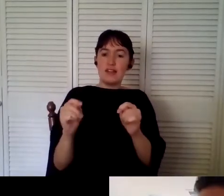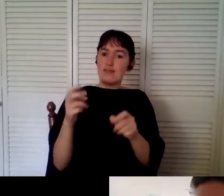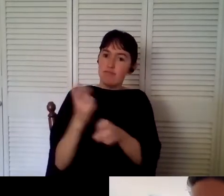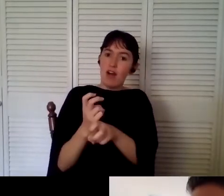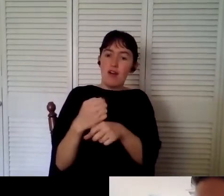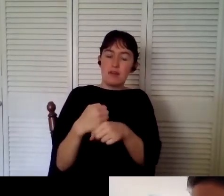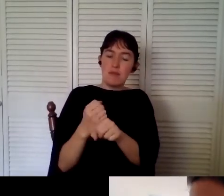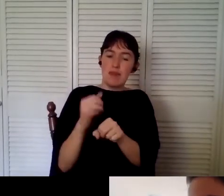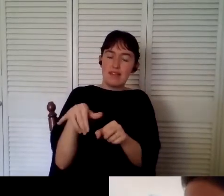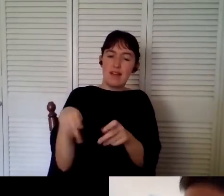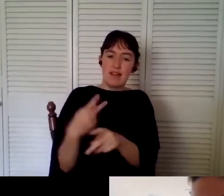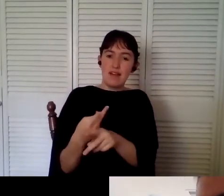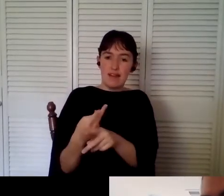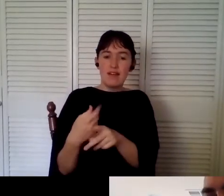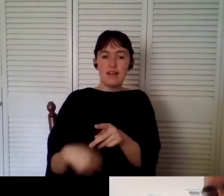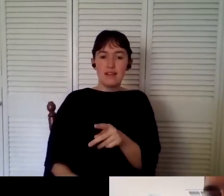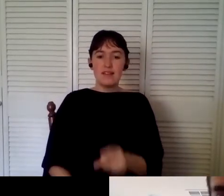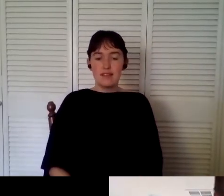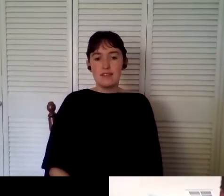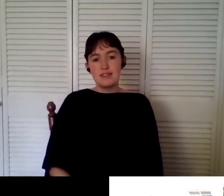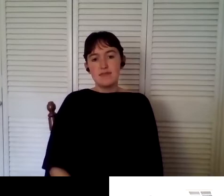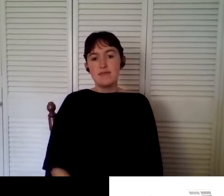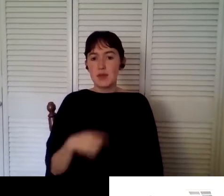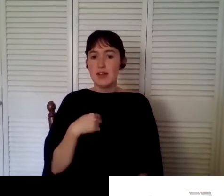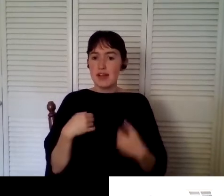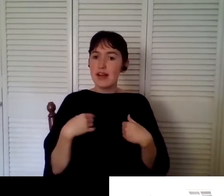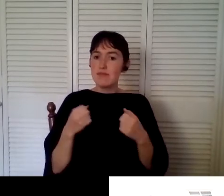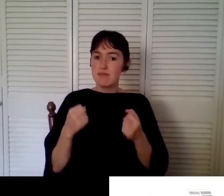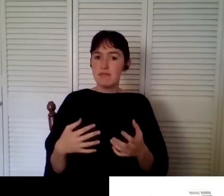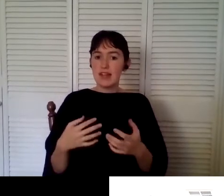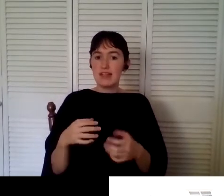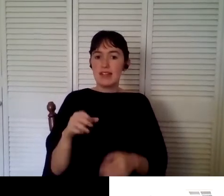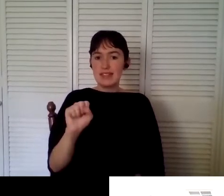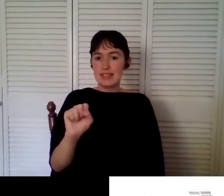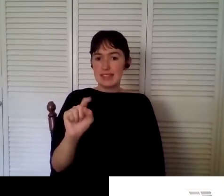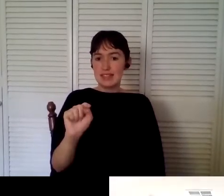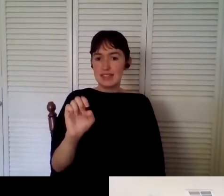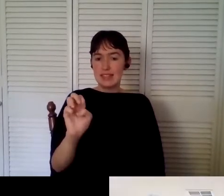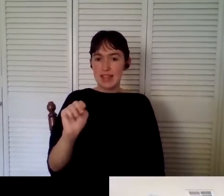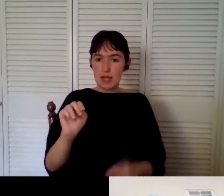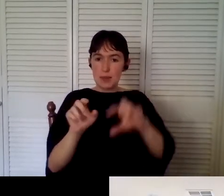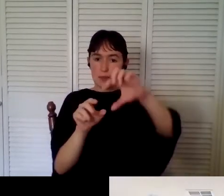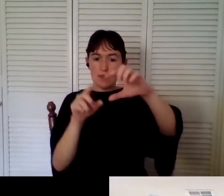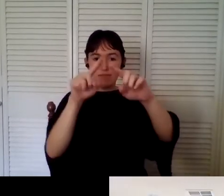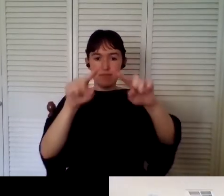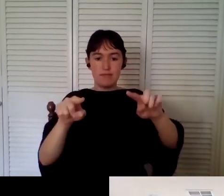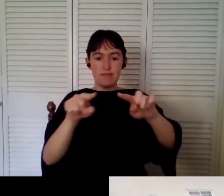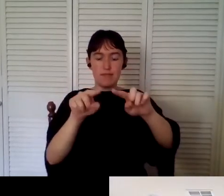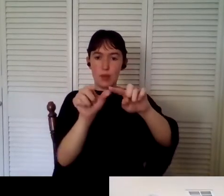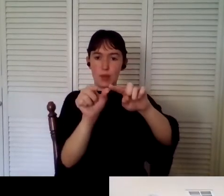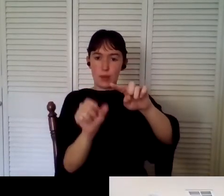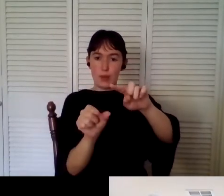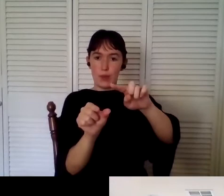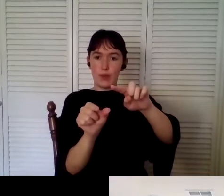I have quite a few stemmed points because that's all I could pull off, because I kept snapping off the ears or the corners of my notches.